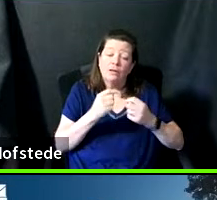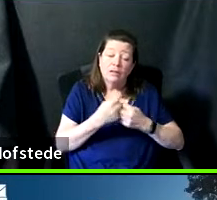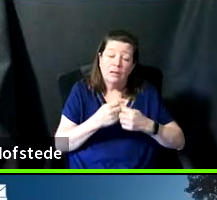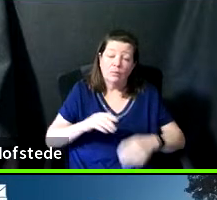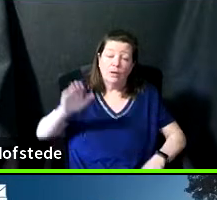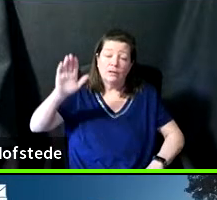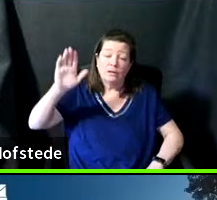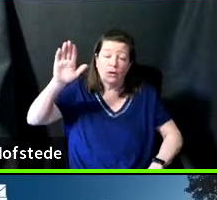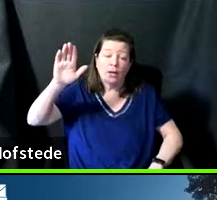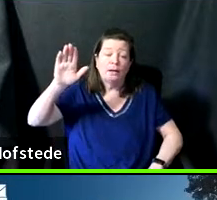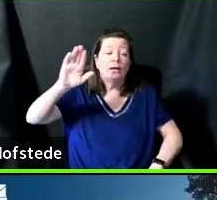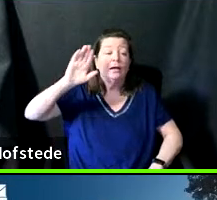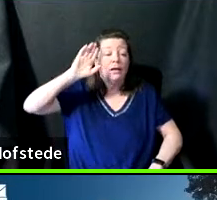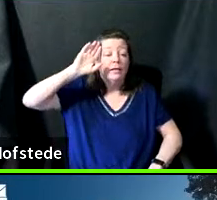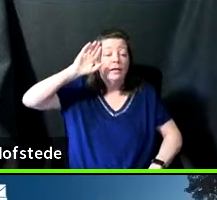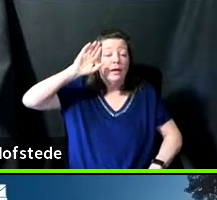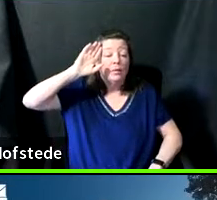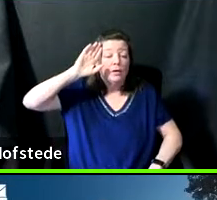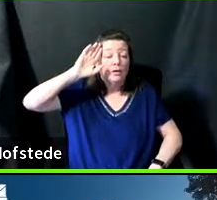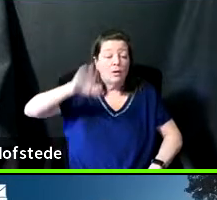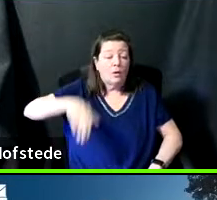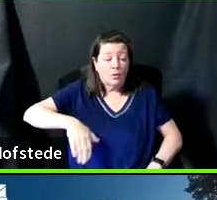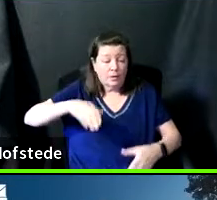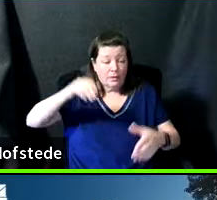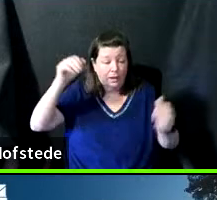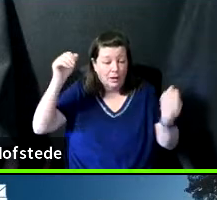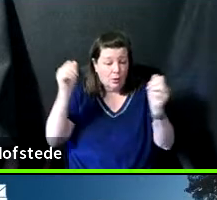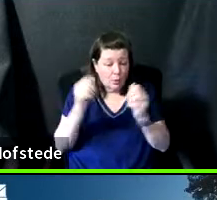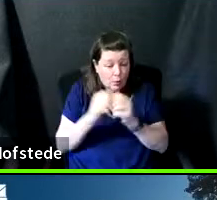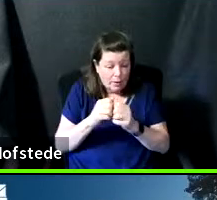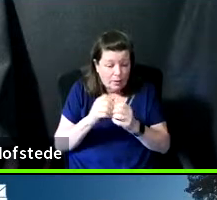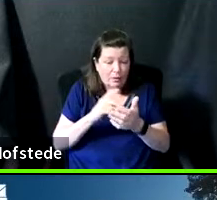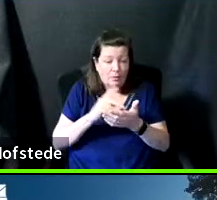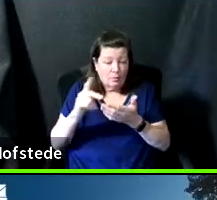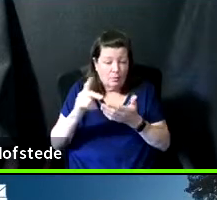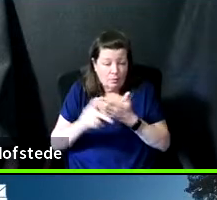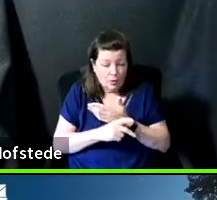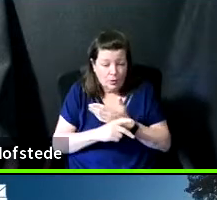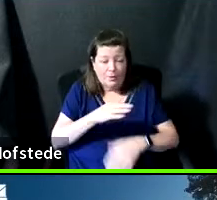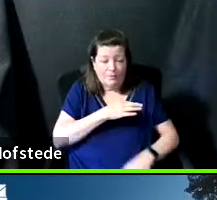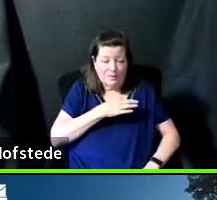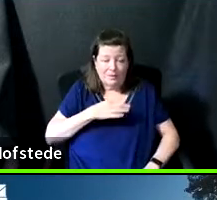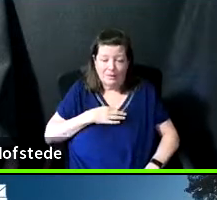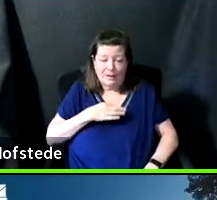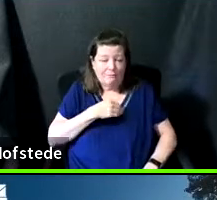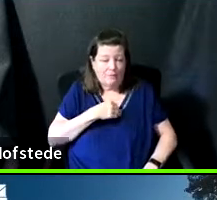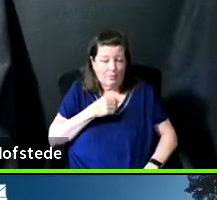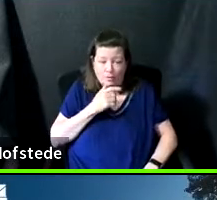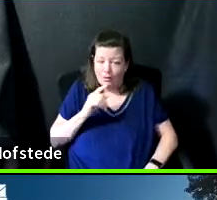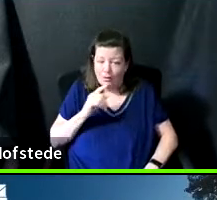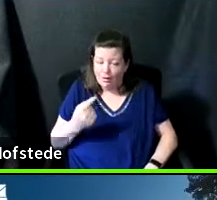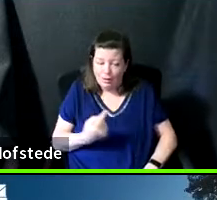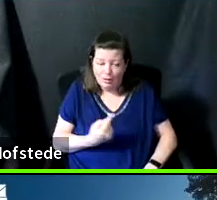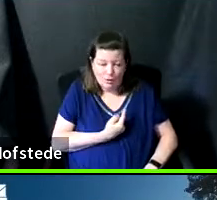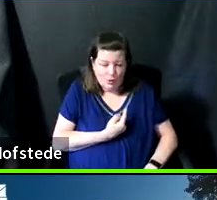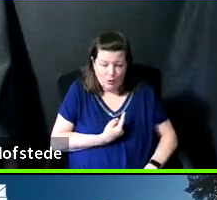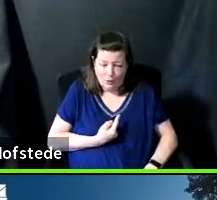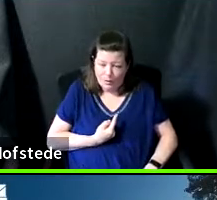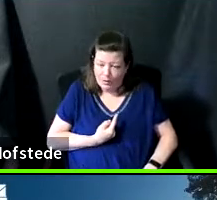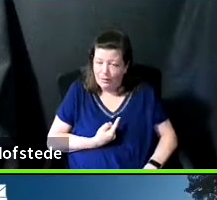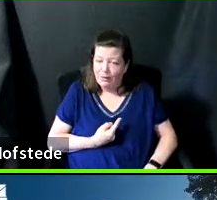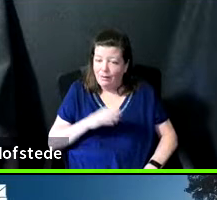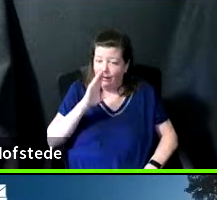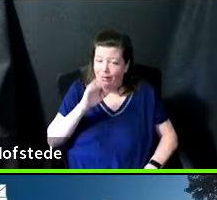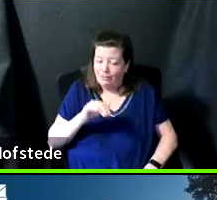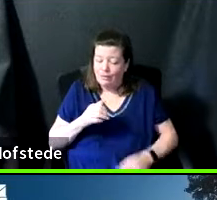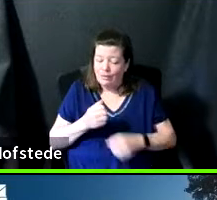staff member, or because I think that's important. Oh, yes. Okay. So just saying it to my colleagues, I know that makes me